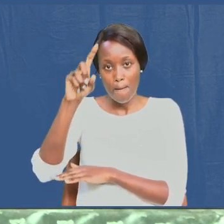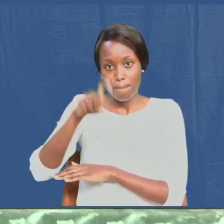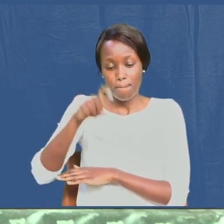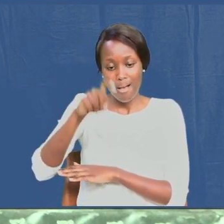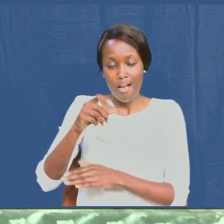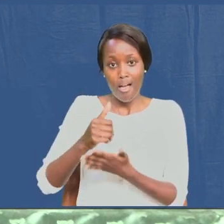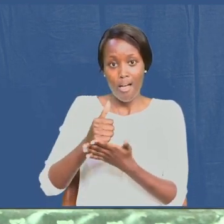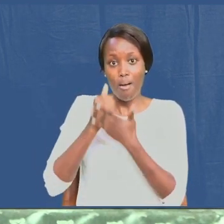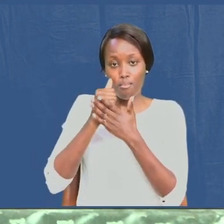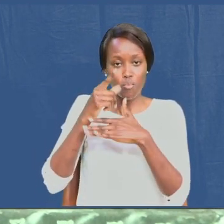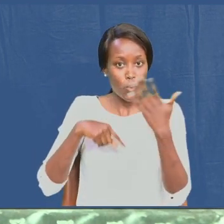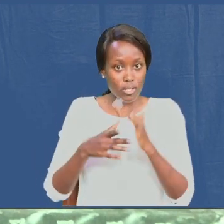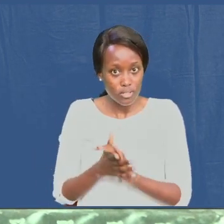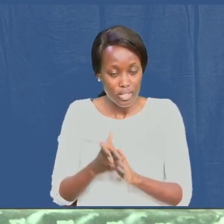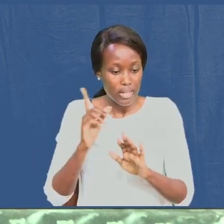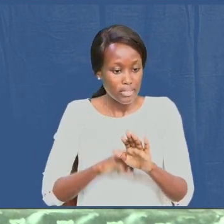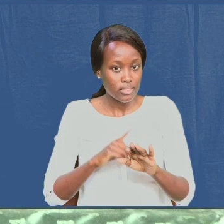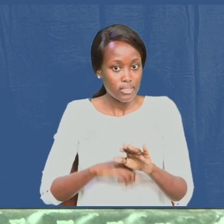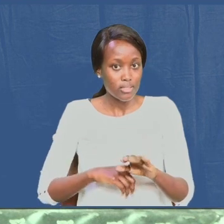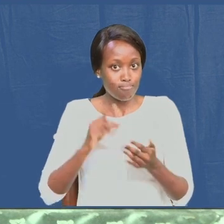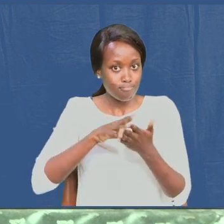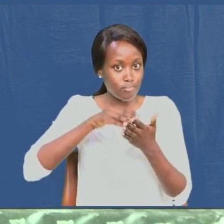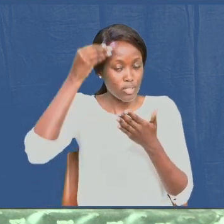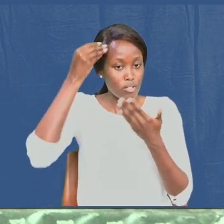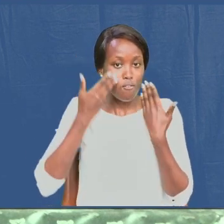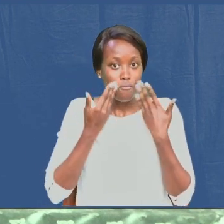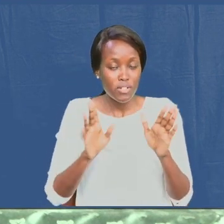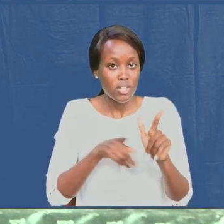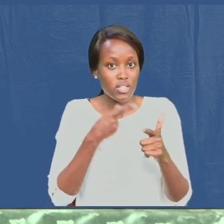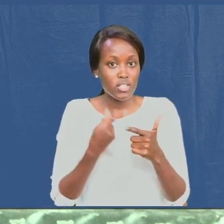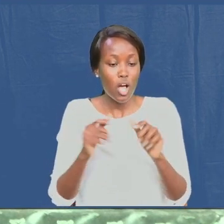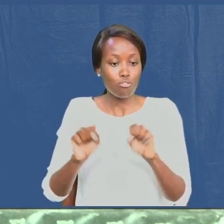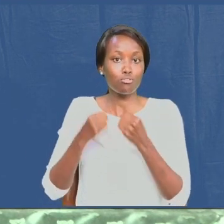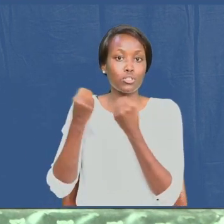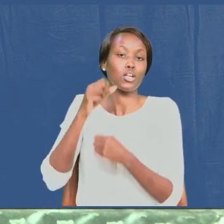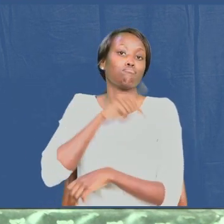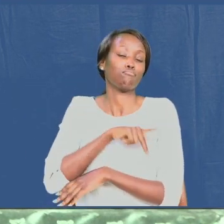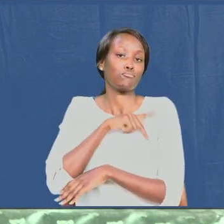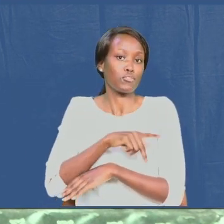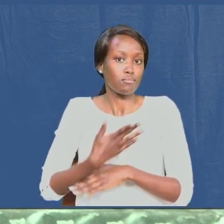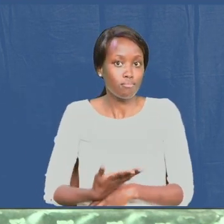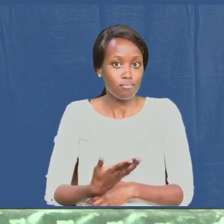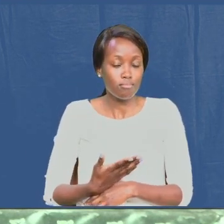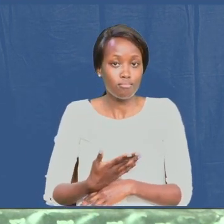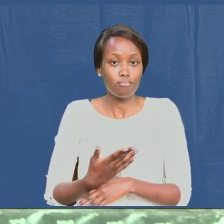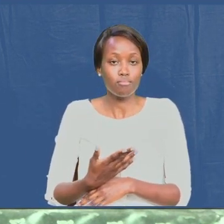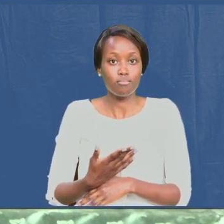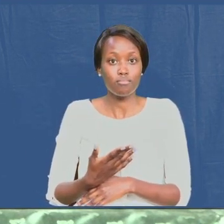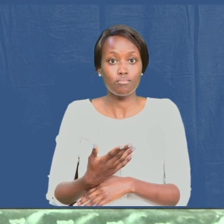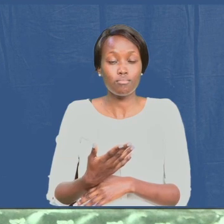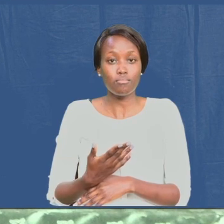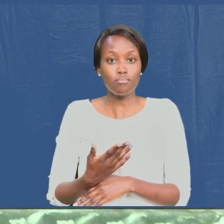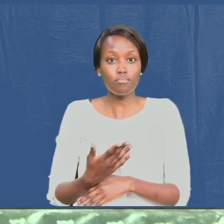the outcome leads to the greater good for the society. God to us is